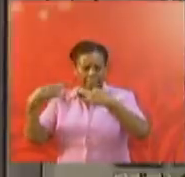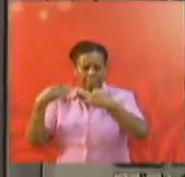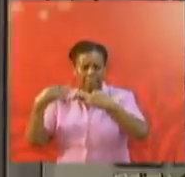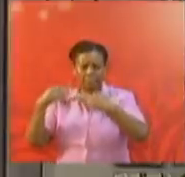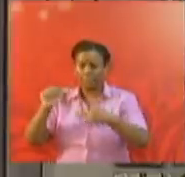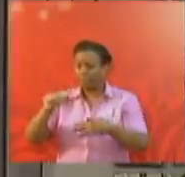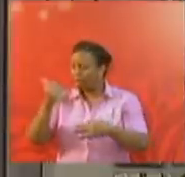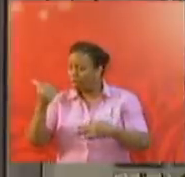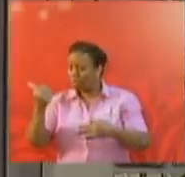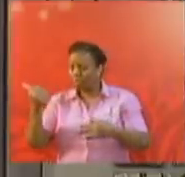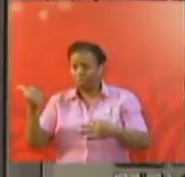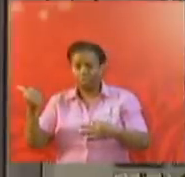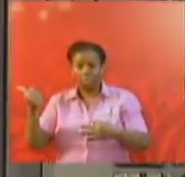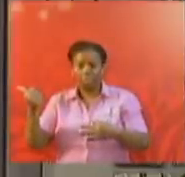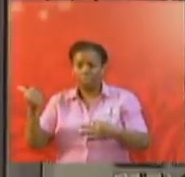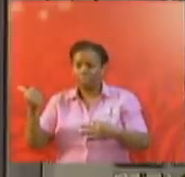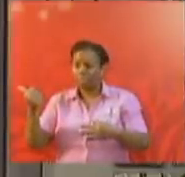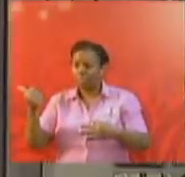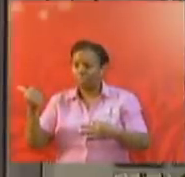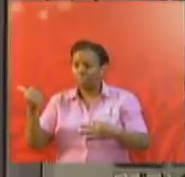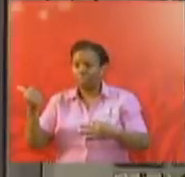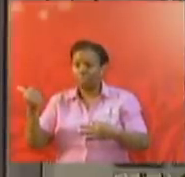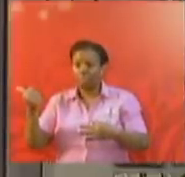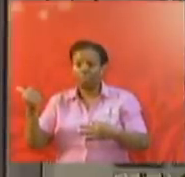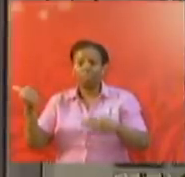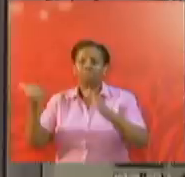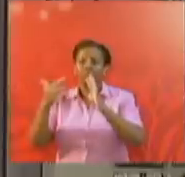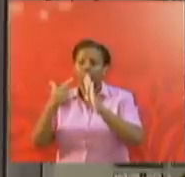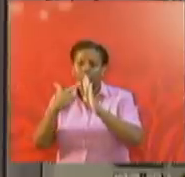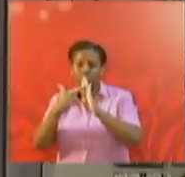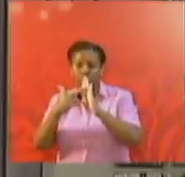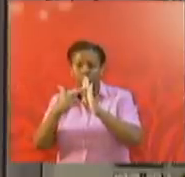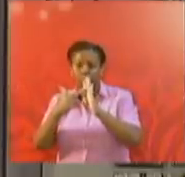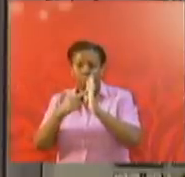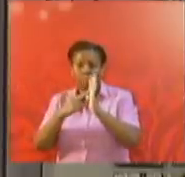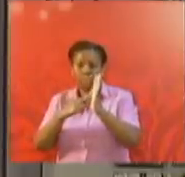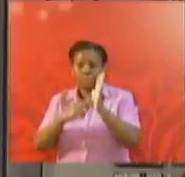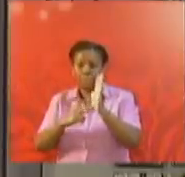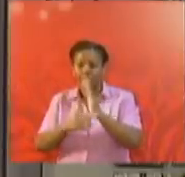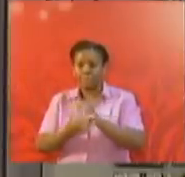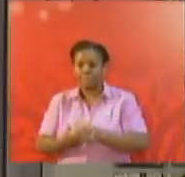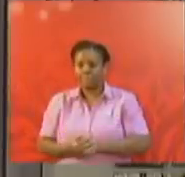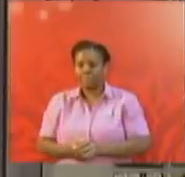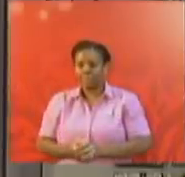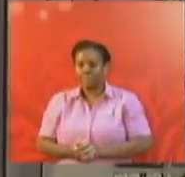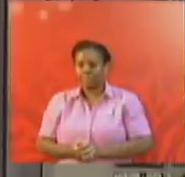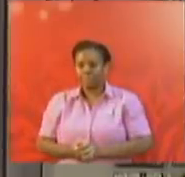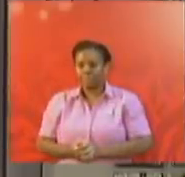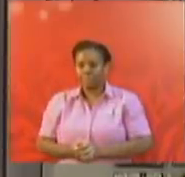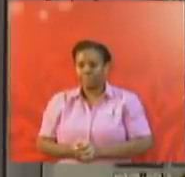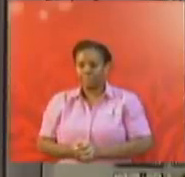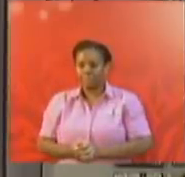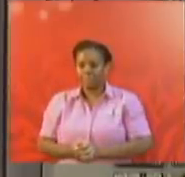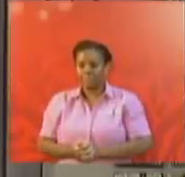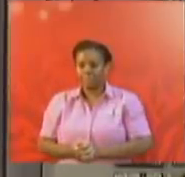no, regulations have never, okay, let me be careful. The regulations are